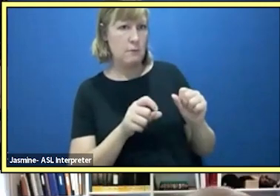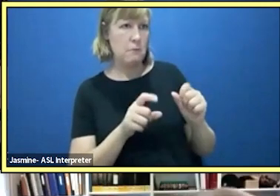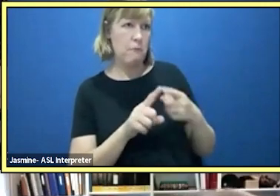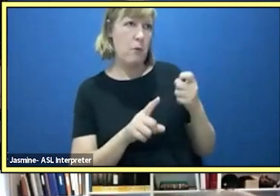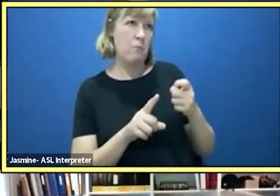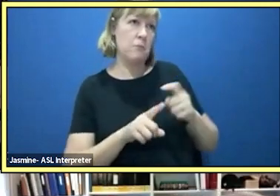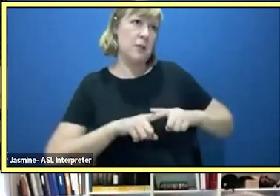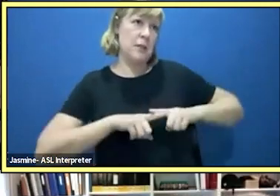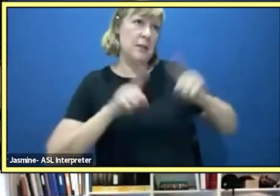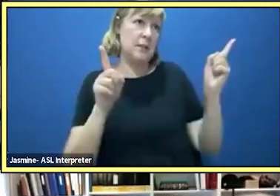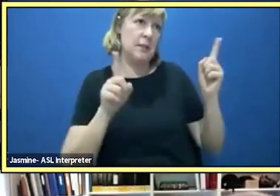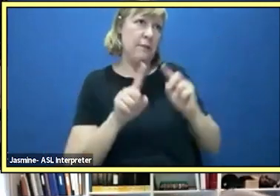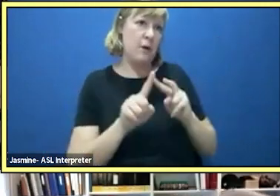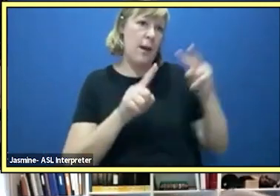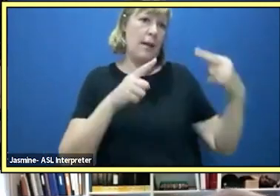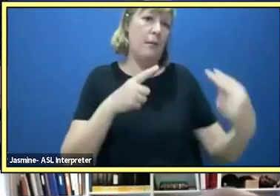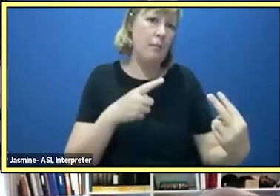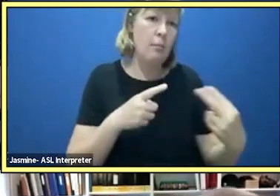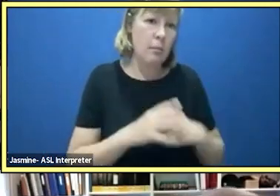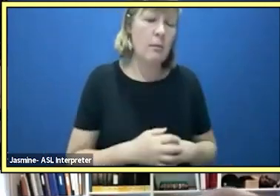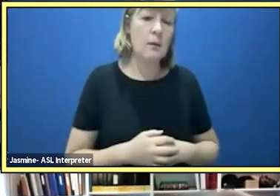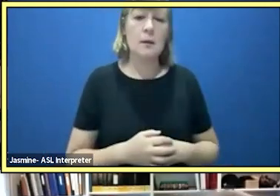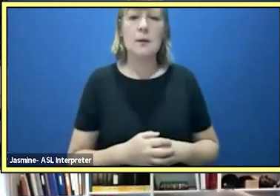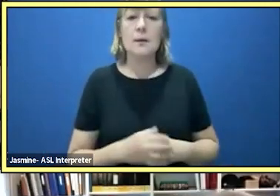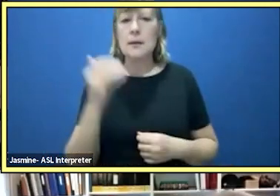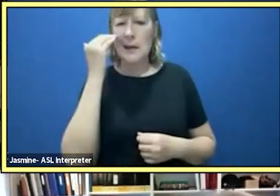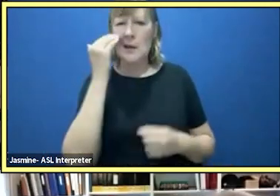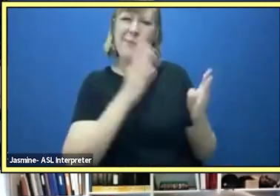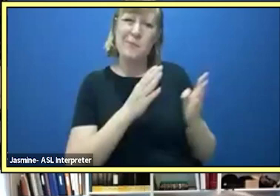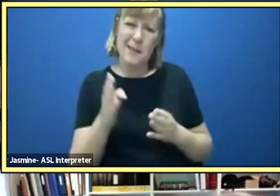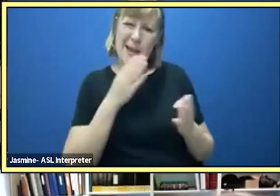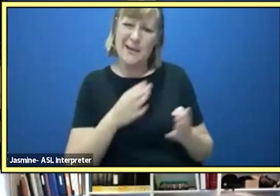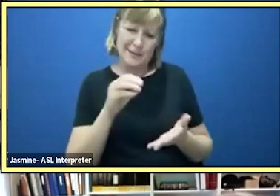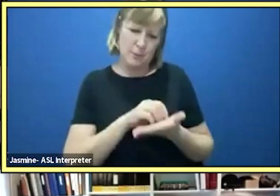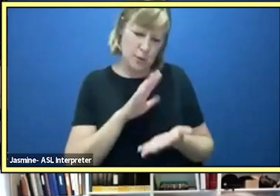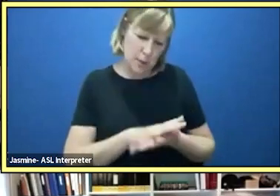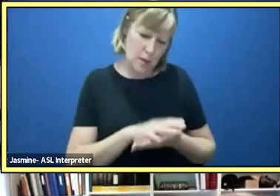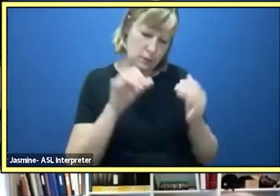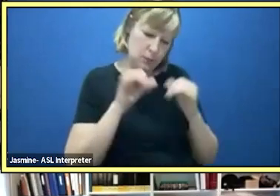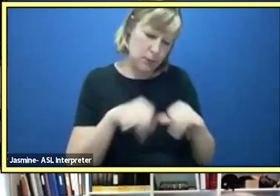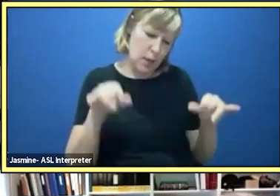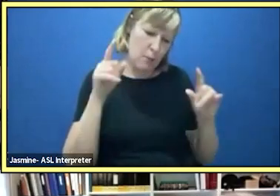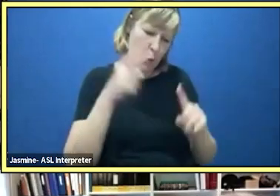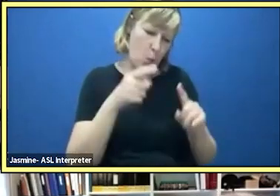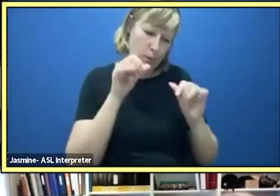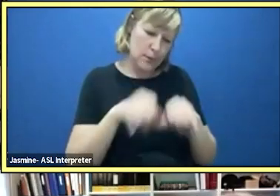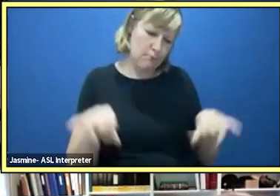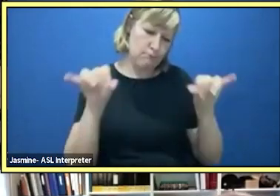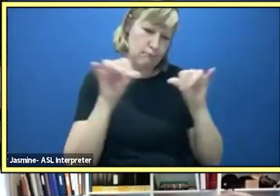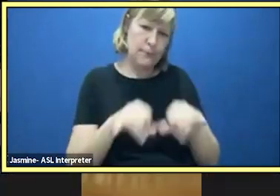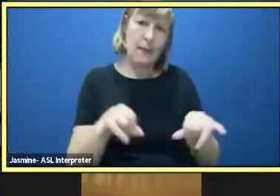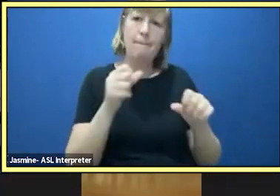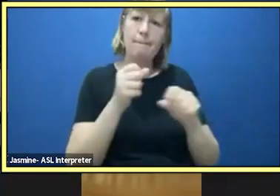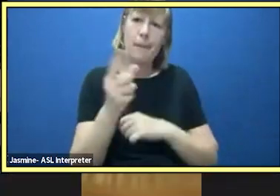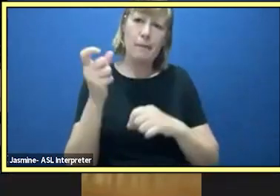have the same goals for year after year after year after year after year. That really isn't working. That needs to